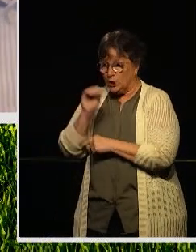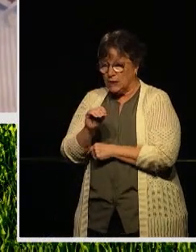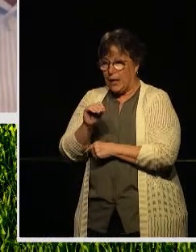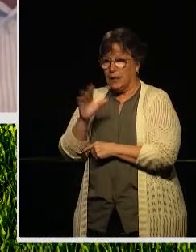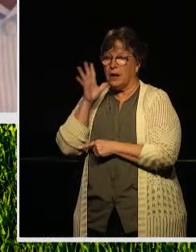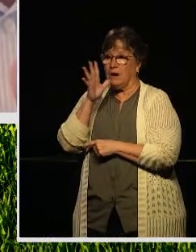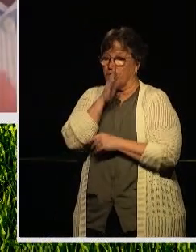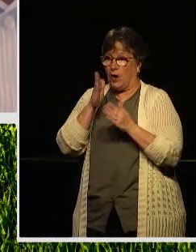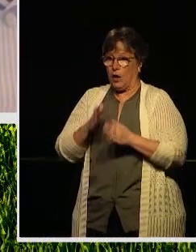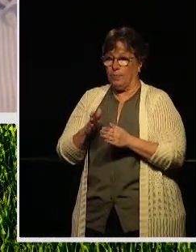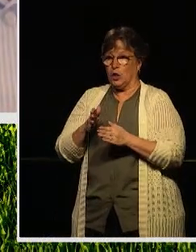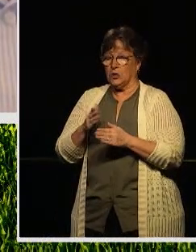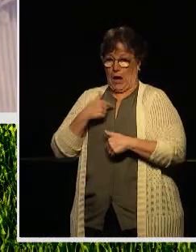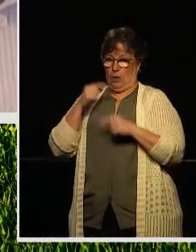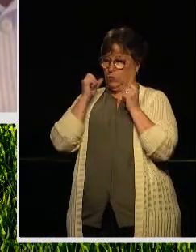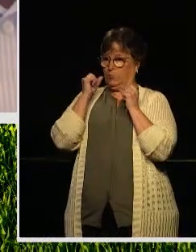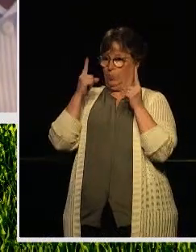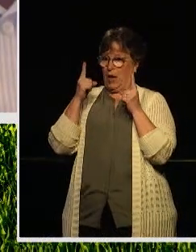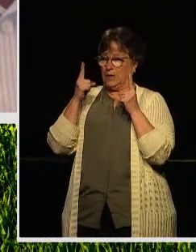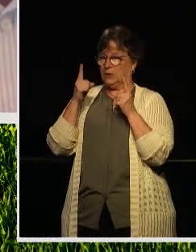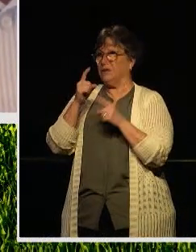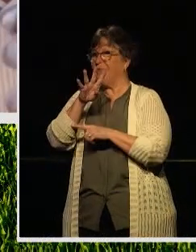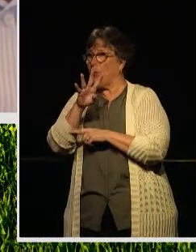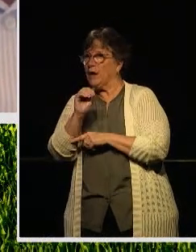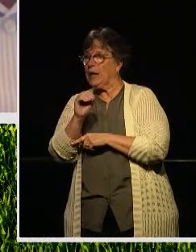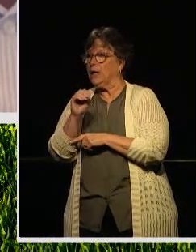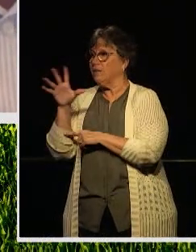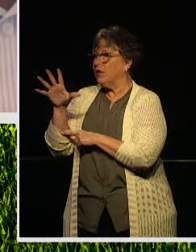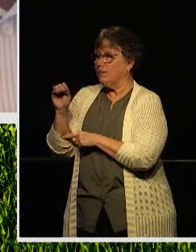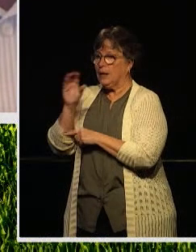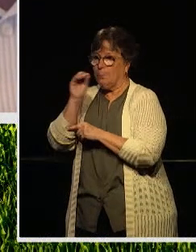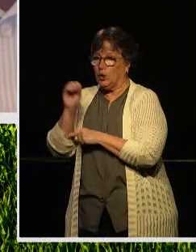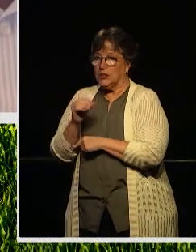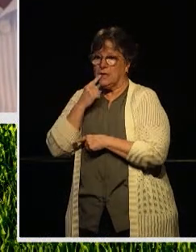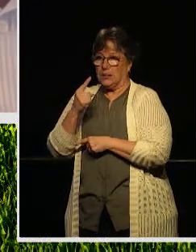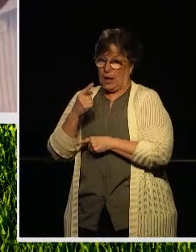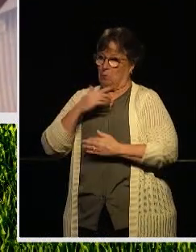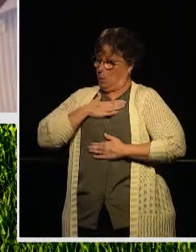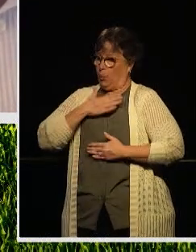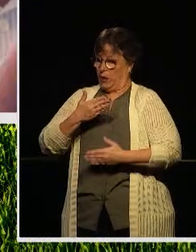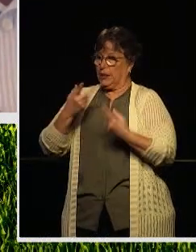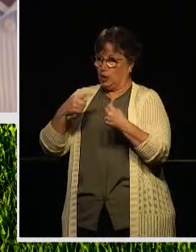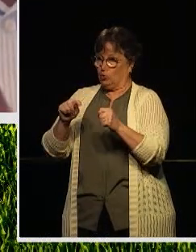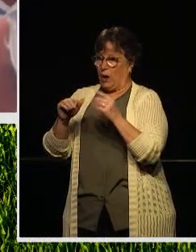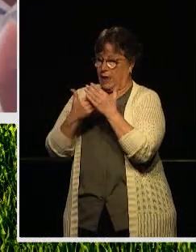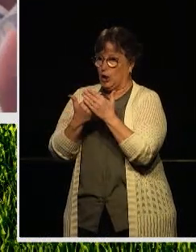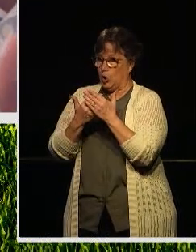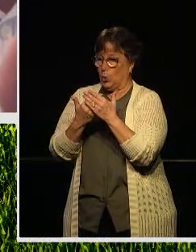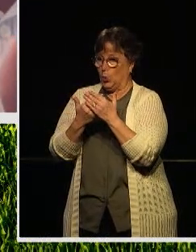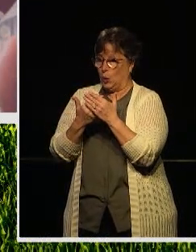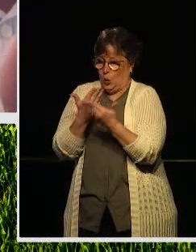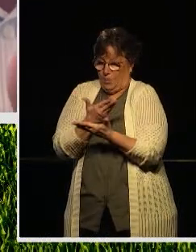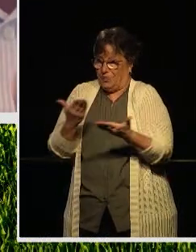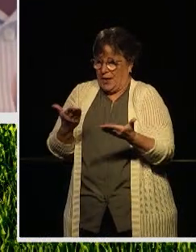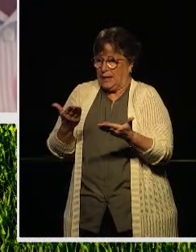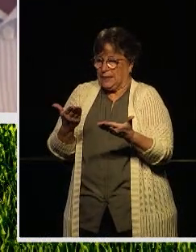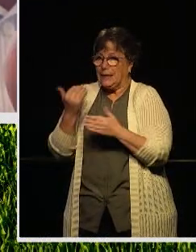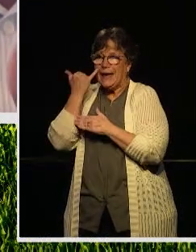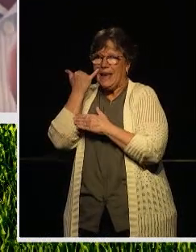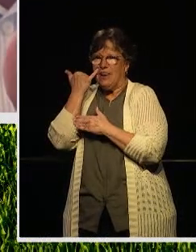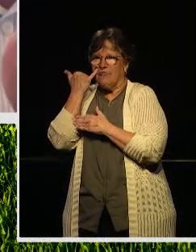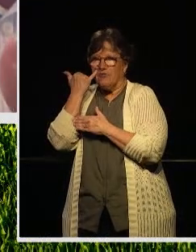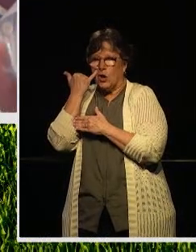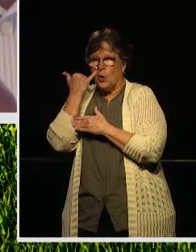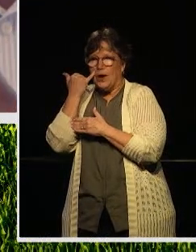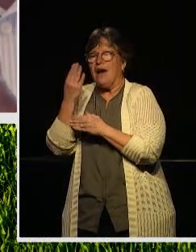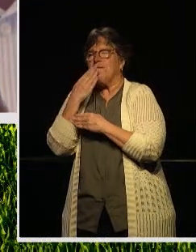by it, who said, I think about 40 to 50% said they'd be willing to try new products if they are leading to higher yield in some farm,